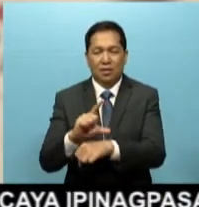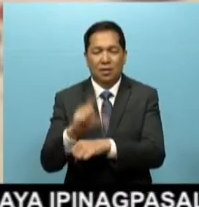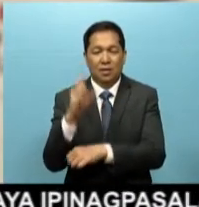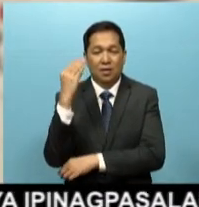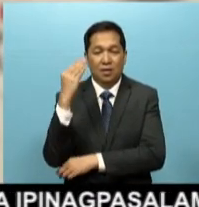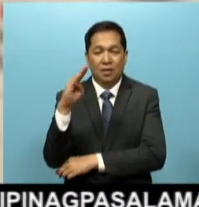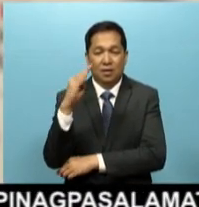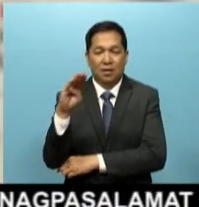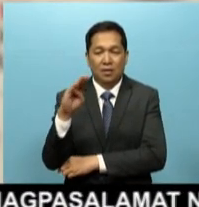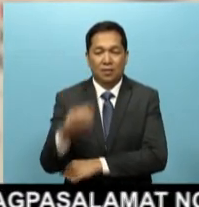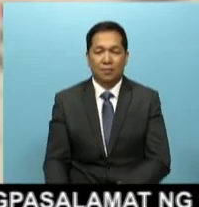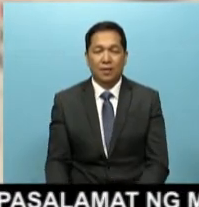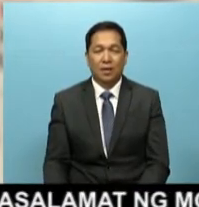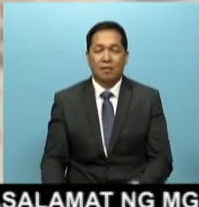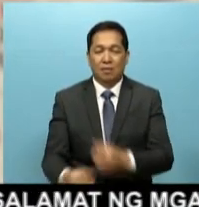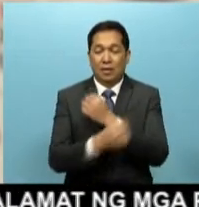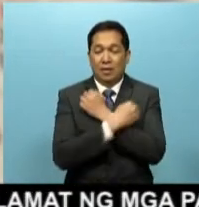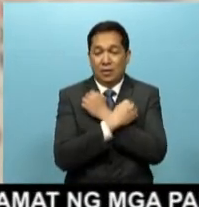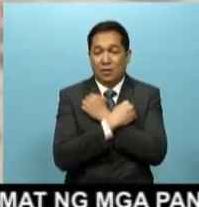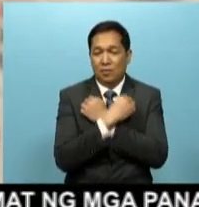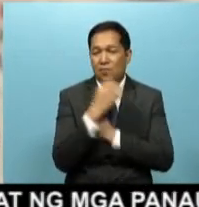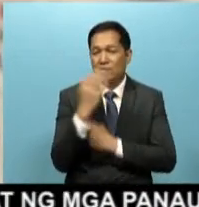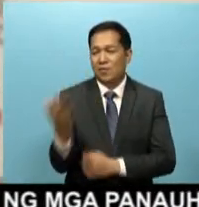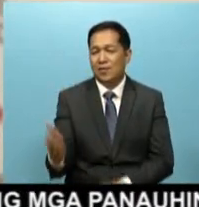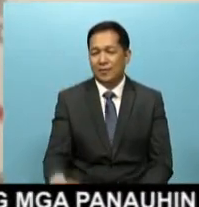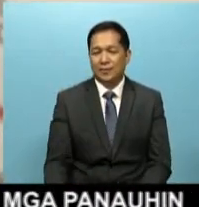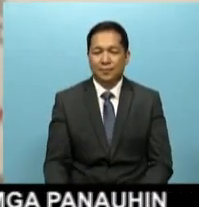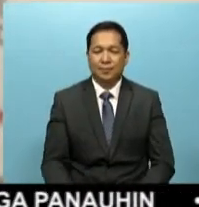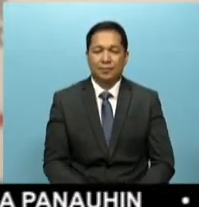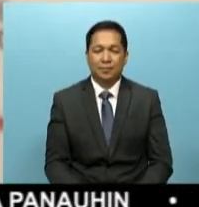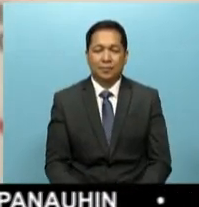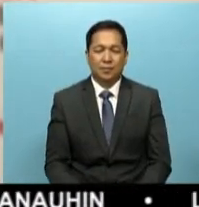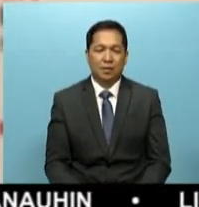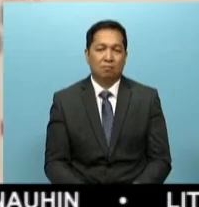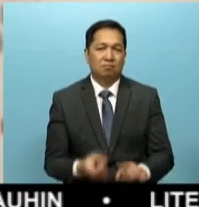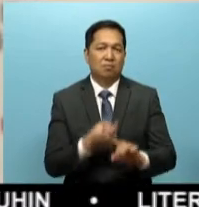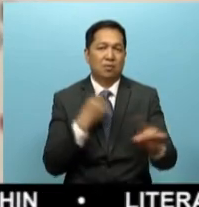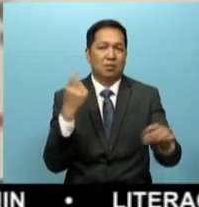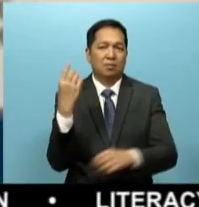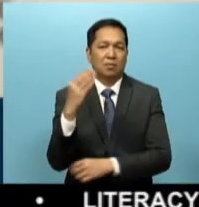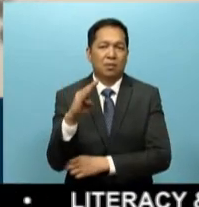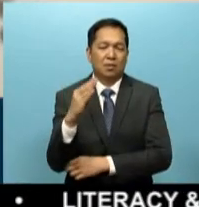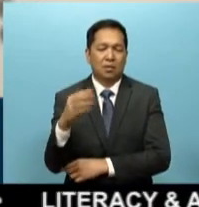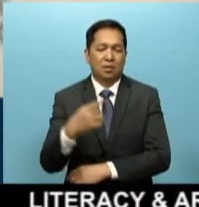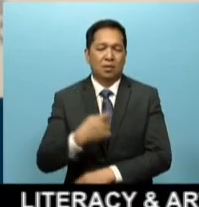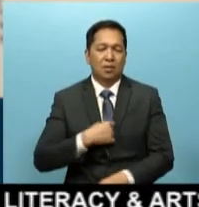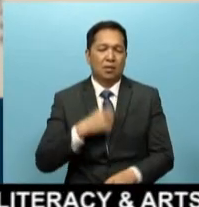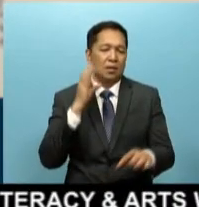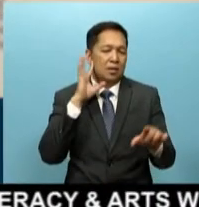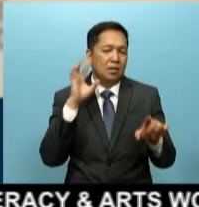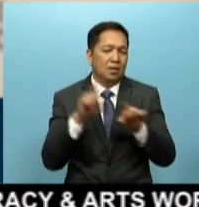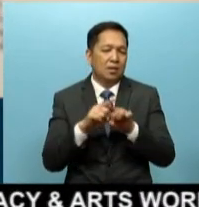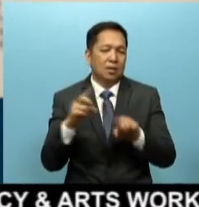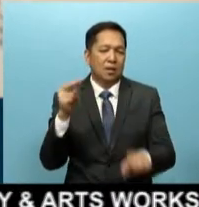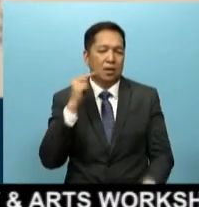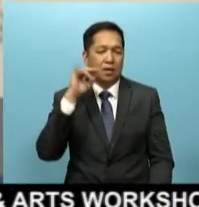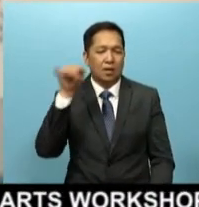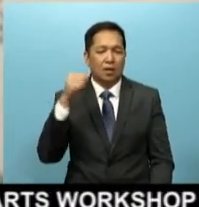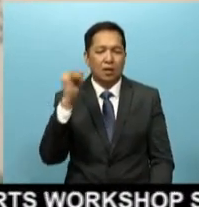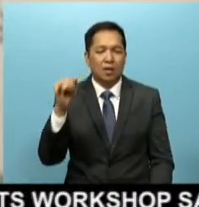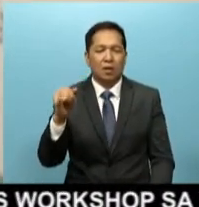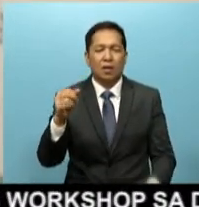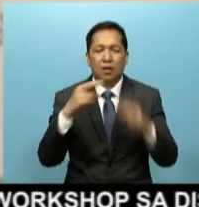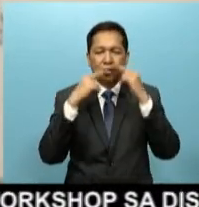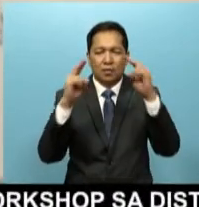Barcelona. Mahal na mahal po namin kayo. From Barcelona, Spain, I'm Sister Noemi Jimenez for Iglesia Ni Cristo